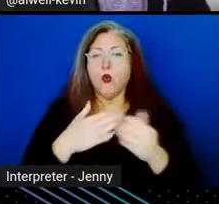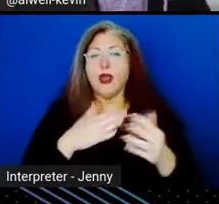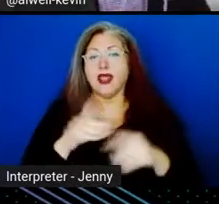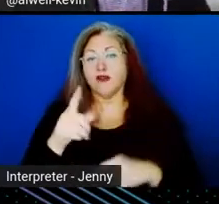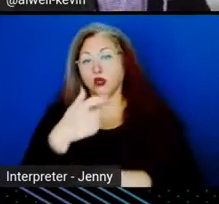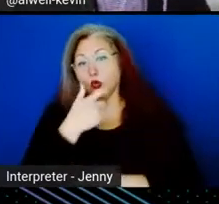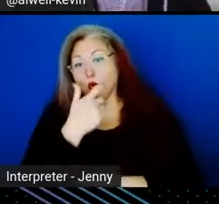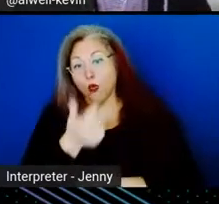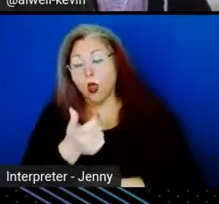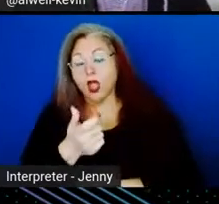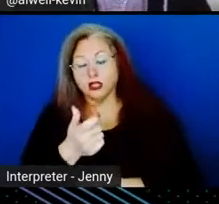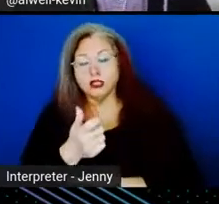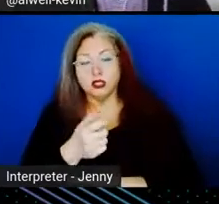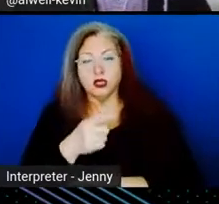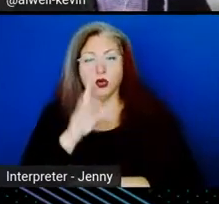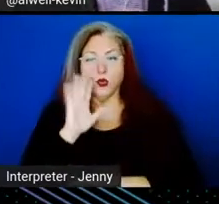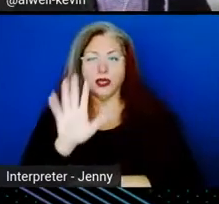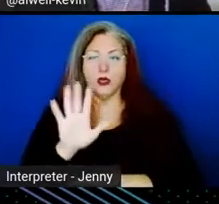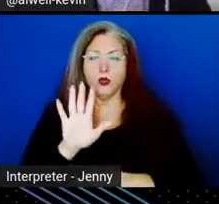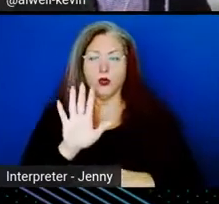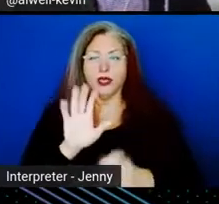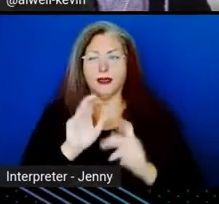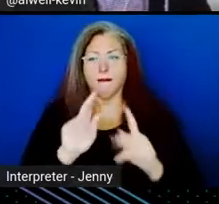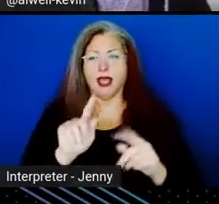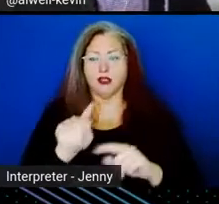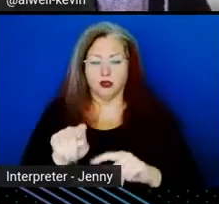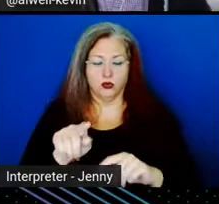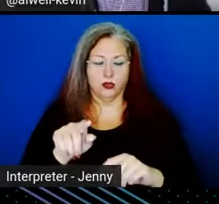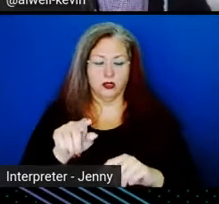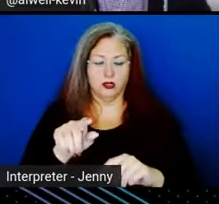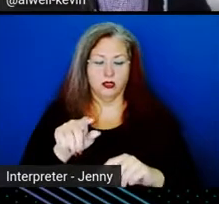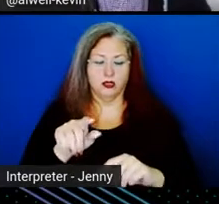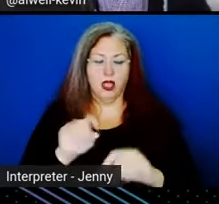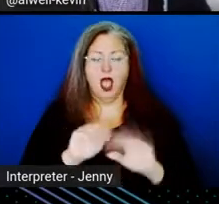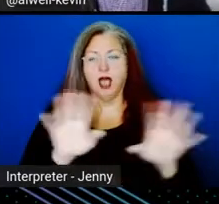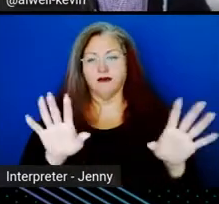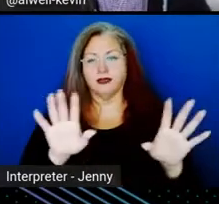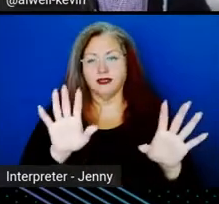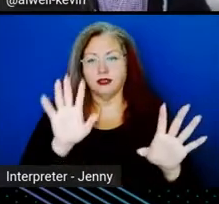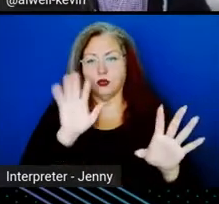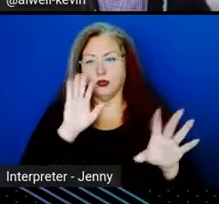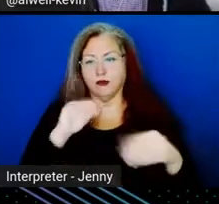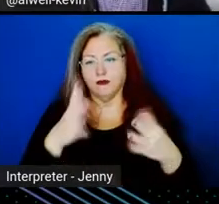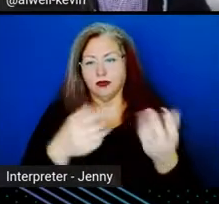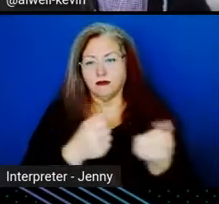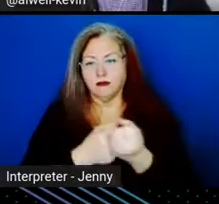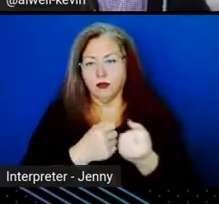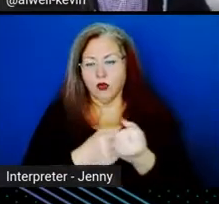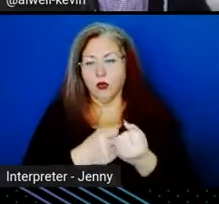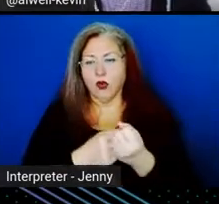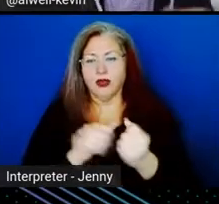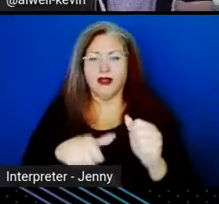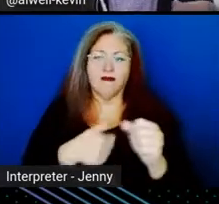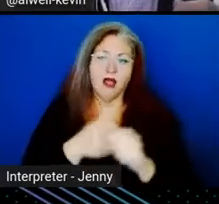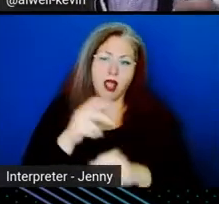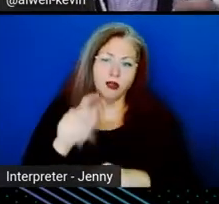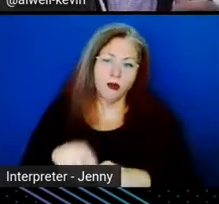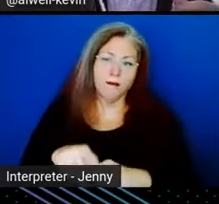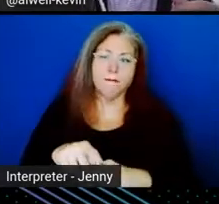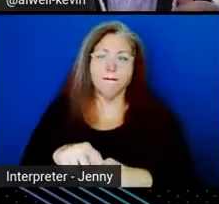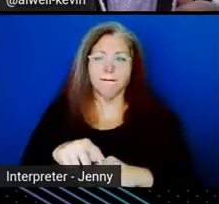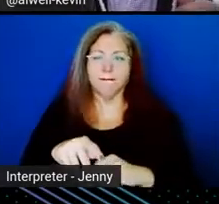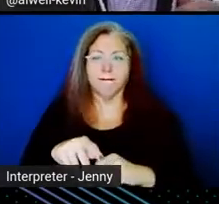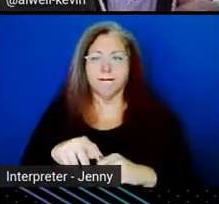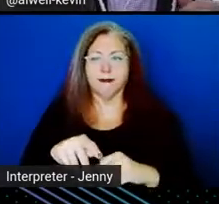interfacing with us from, we'll get to you. And we will, obviously support any follow-up that